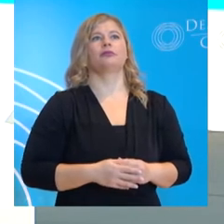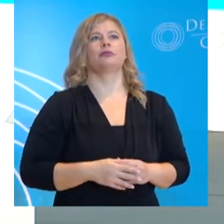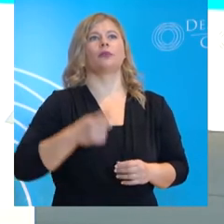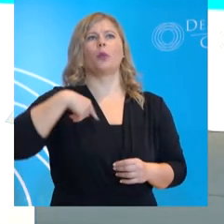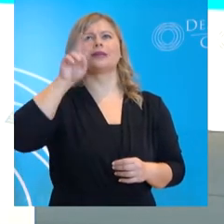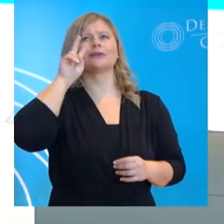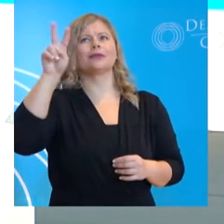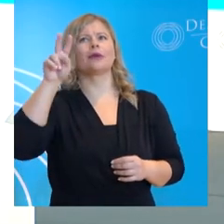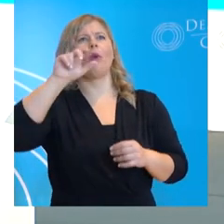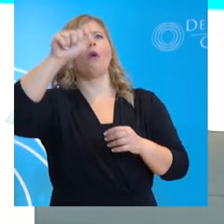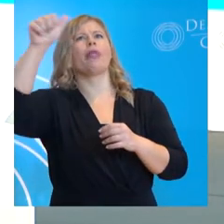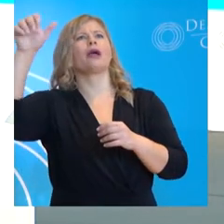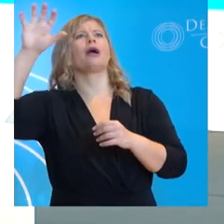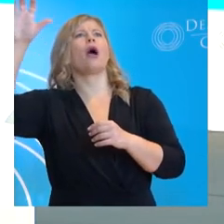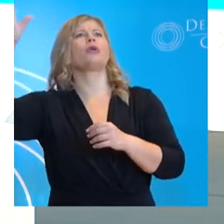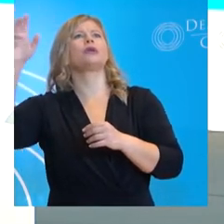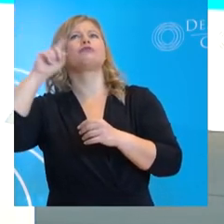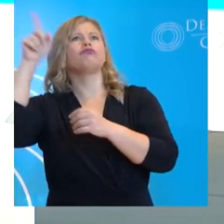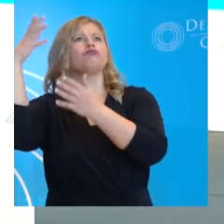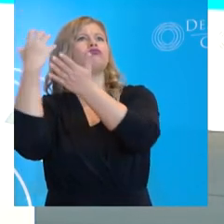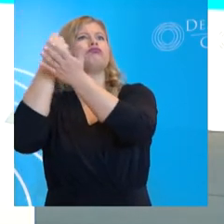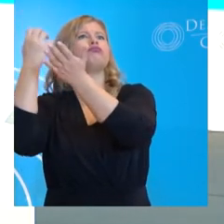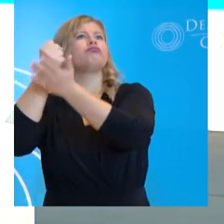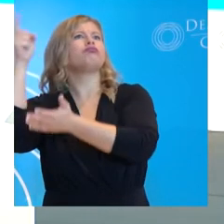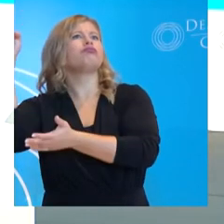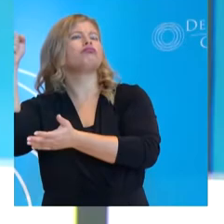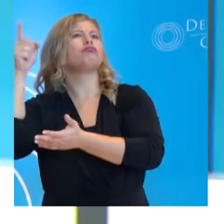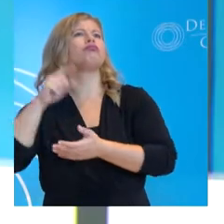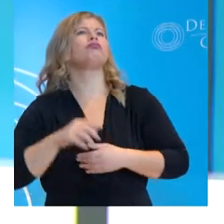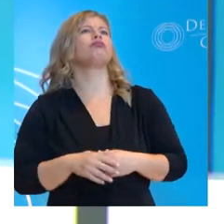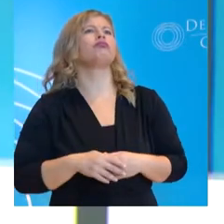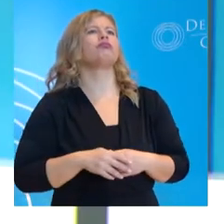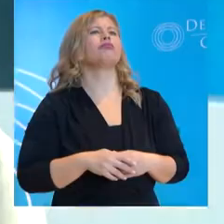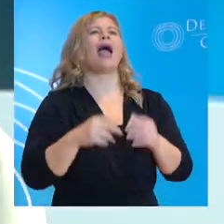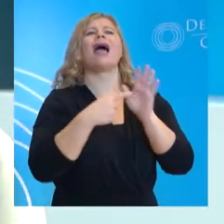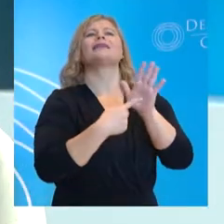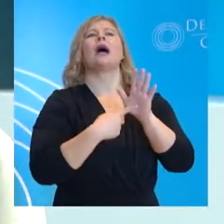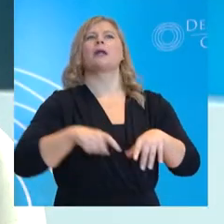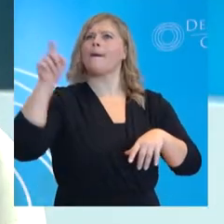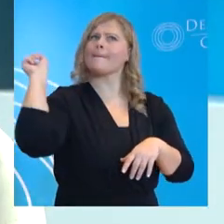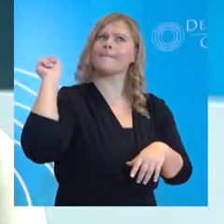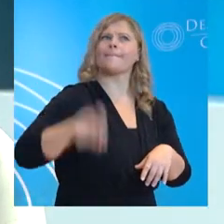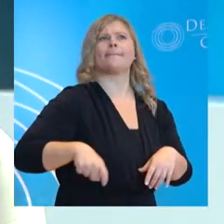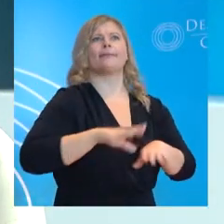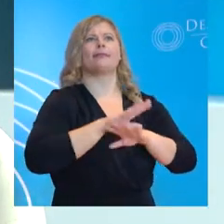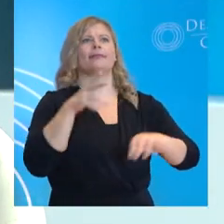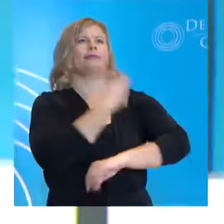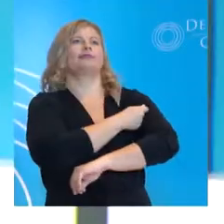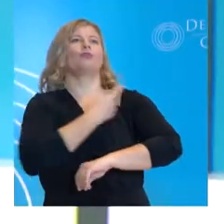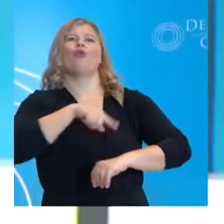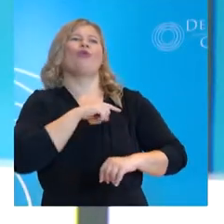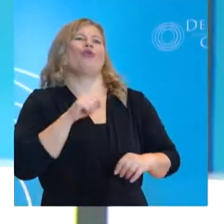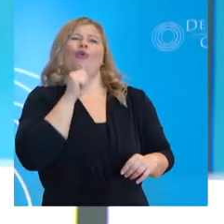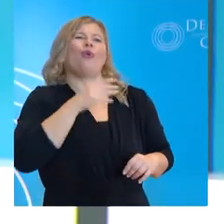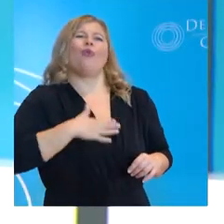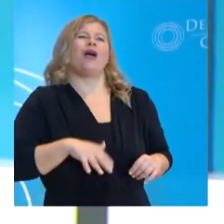sort of mandatory vaccinations. I reached the conclusion that this would not be helpful. We will continue. Not even in healthcare. We've done it in